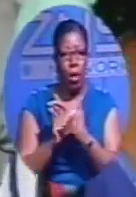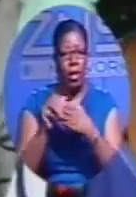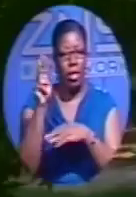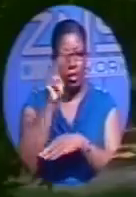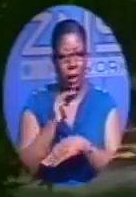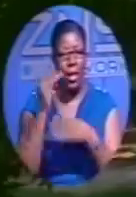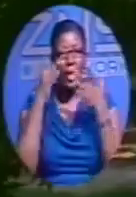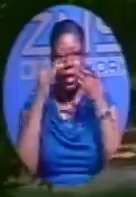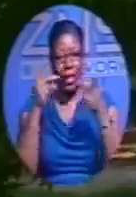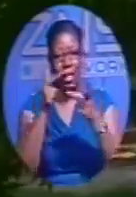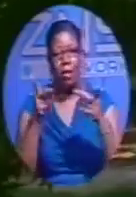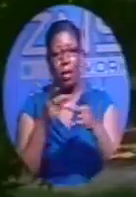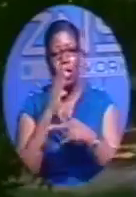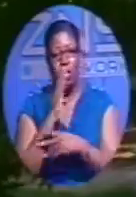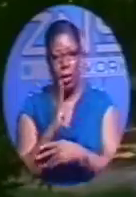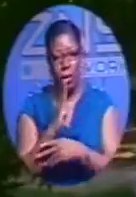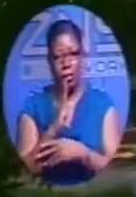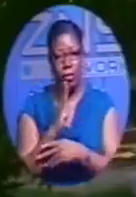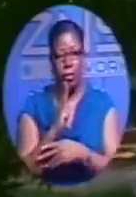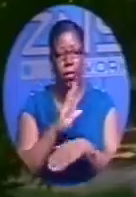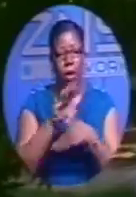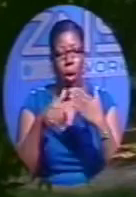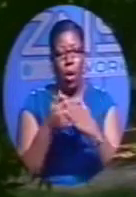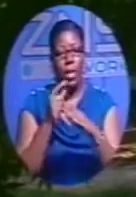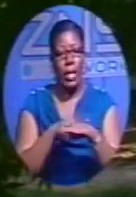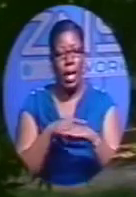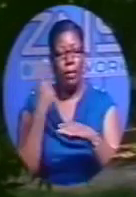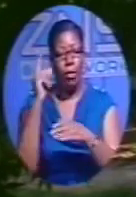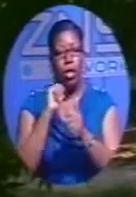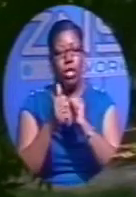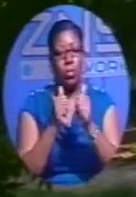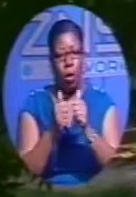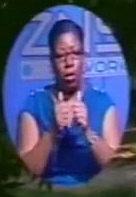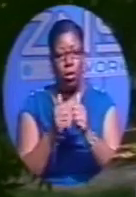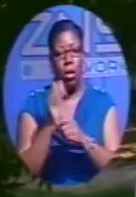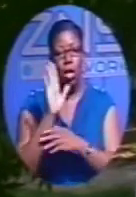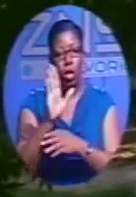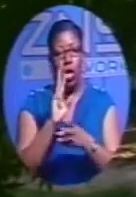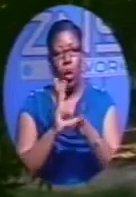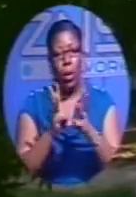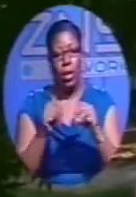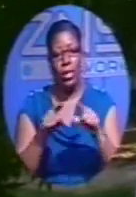Should be there. Well, that's all the time for Sports Sunday. Once again, I'm Julian Gibson. Stay tuned. Your weather forecast is still to come.